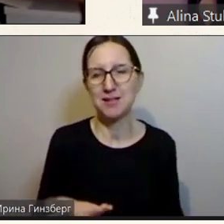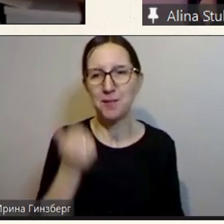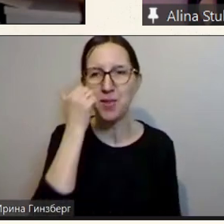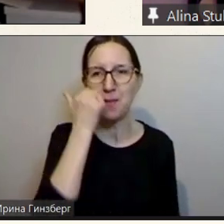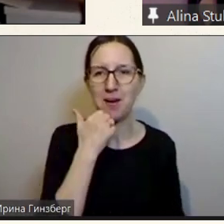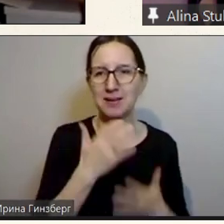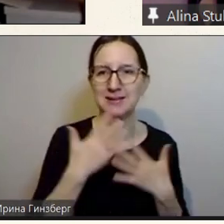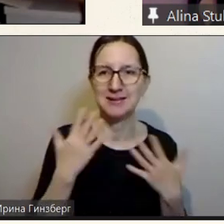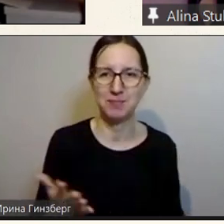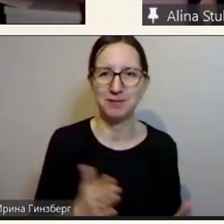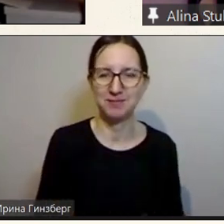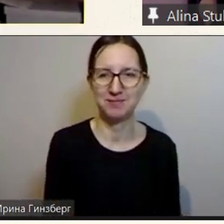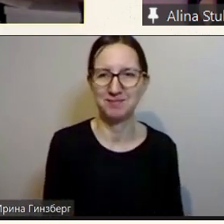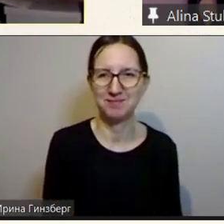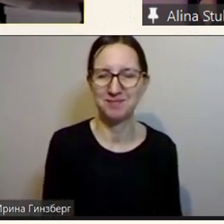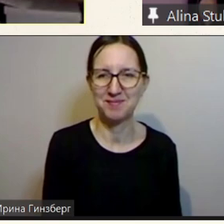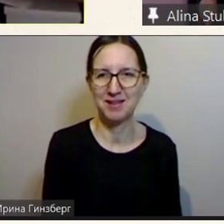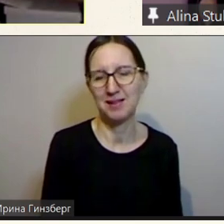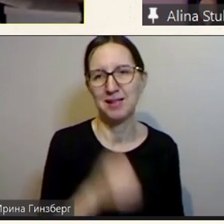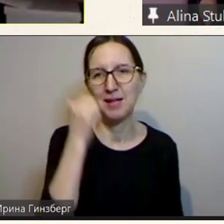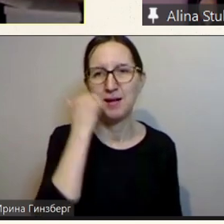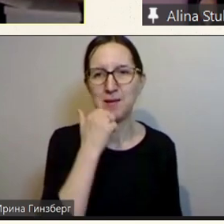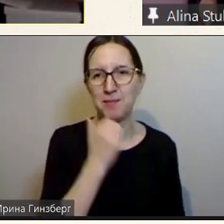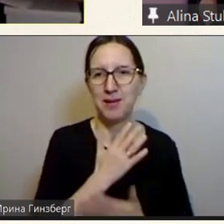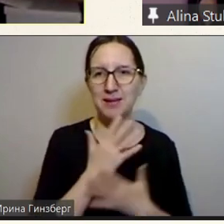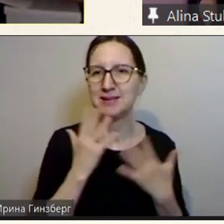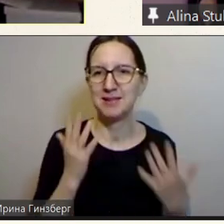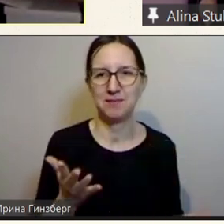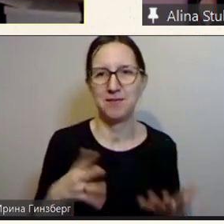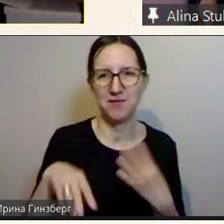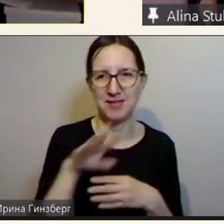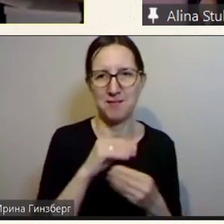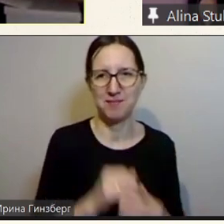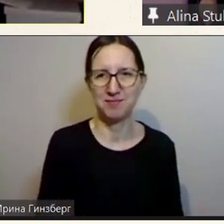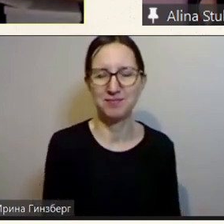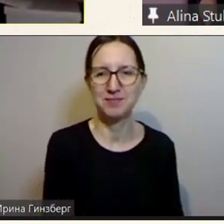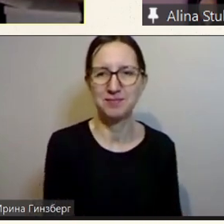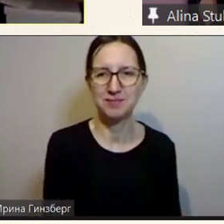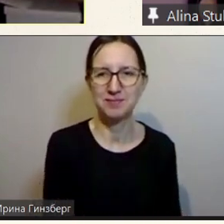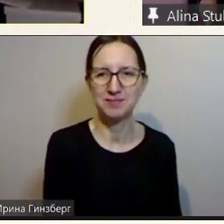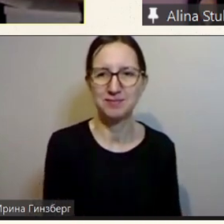Thank you. Thank you so much. Thank you very, very much to the audience.